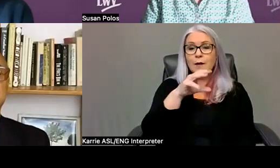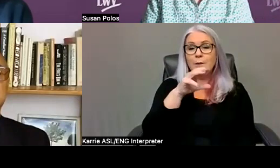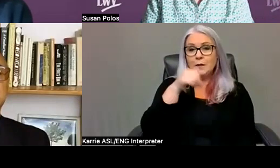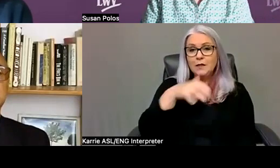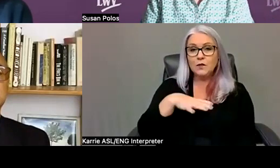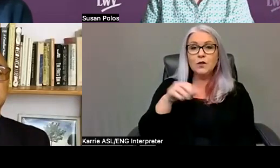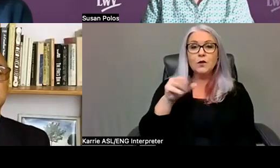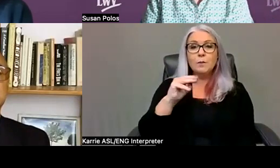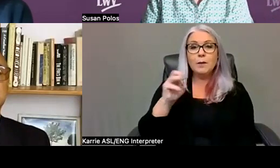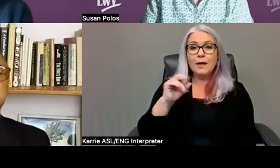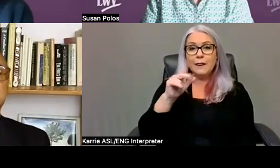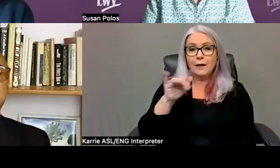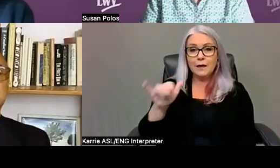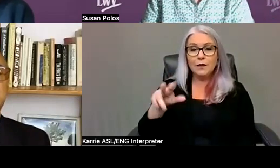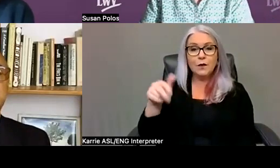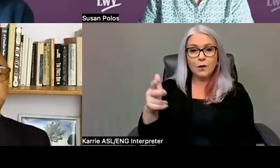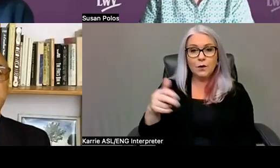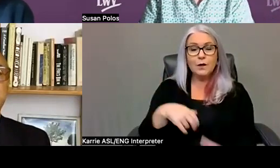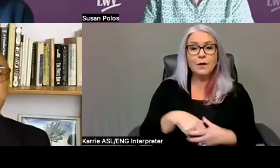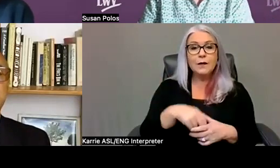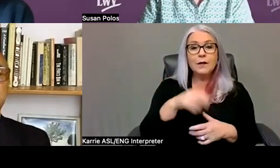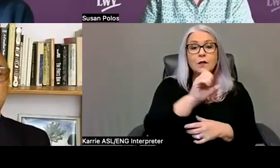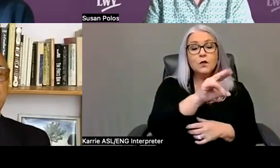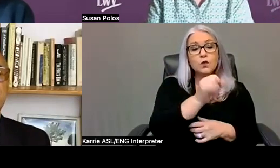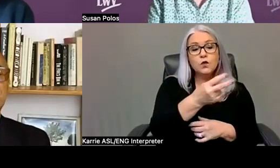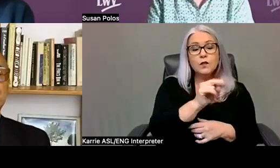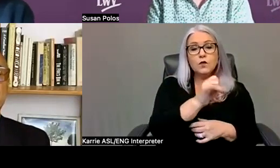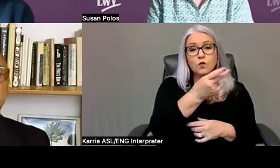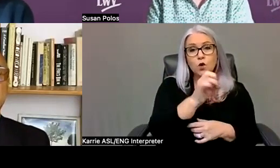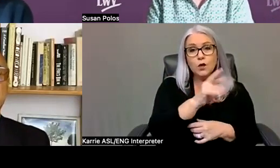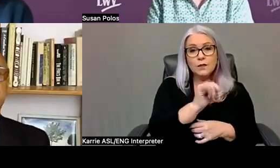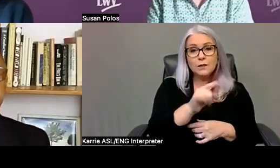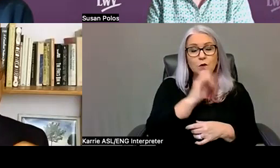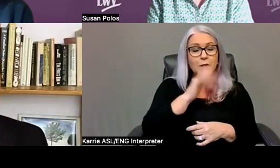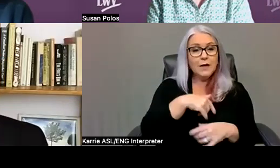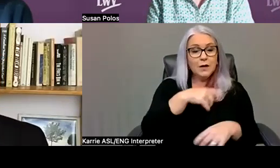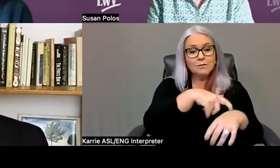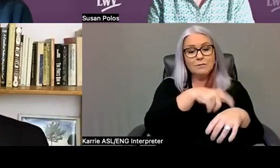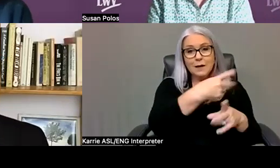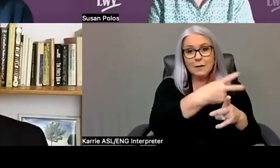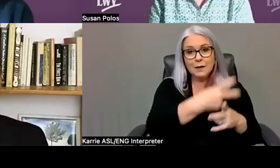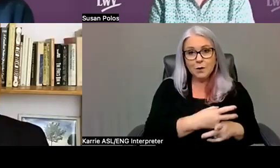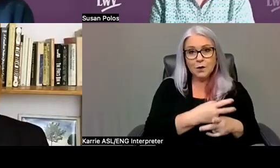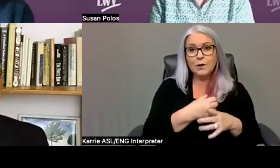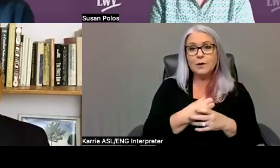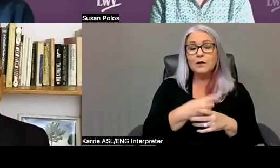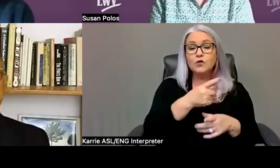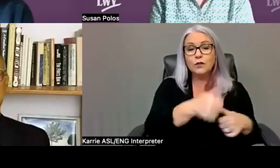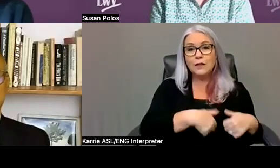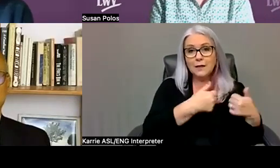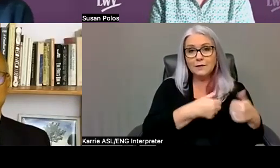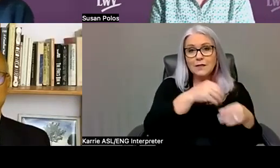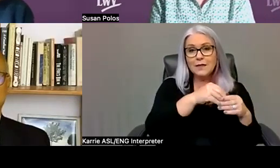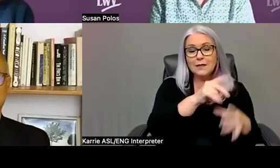Our timekeeper is Susan Schwartz, a member of the Rivertowns League and a resident of Terrytown. Our moderator is